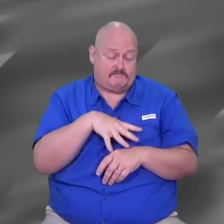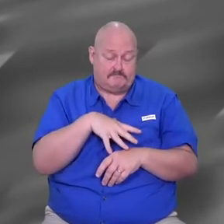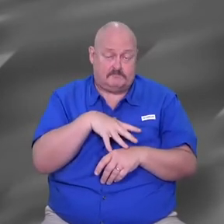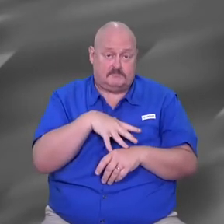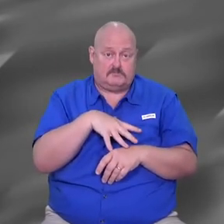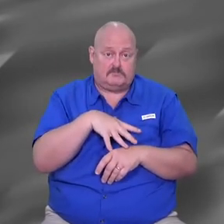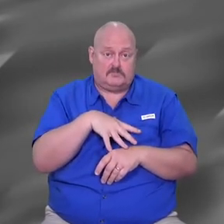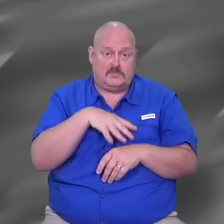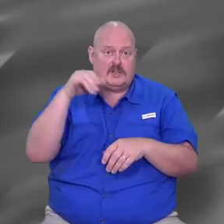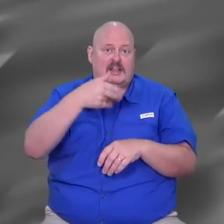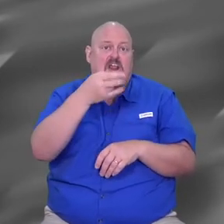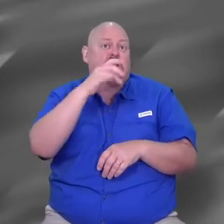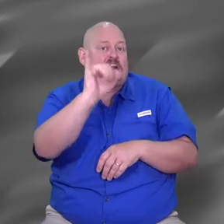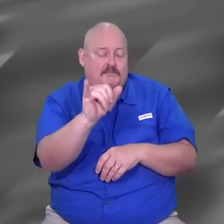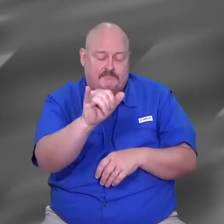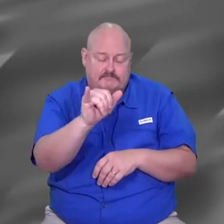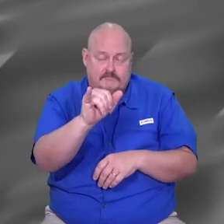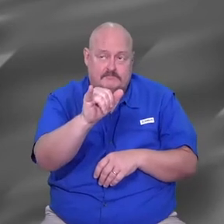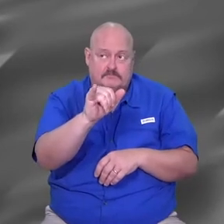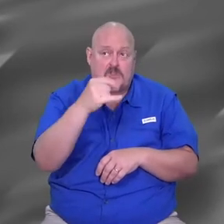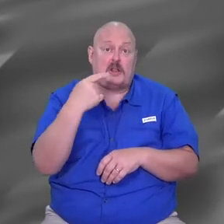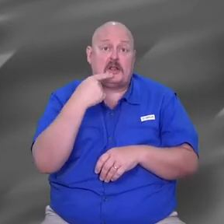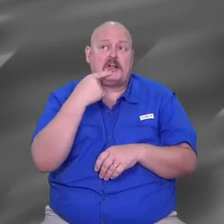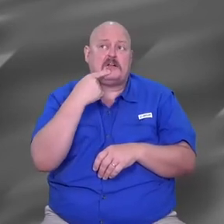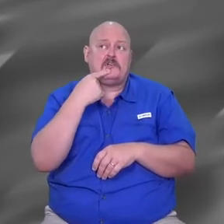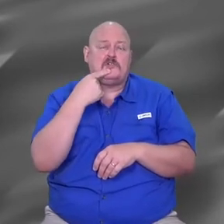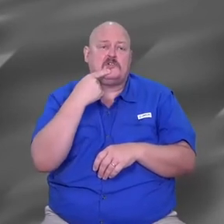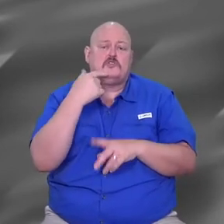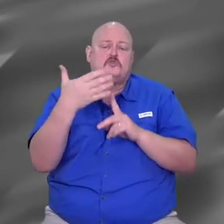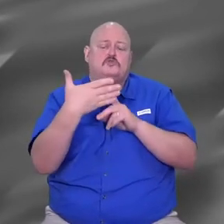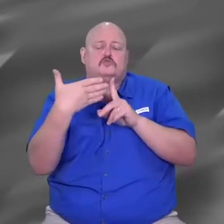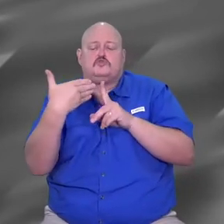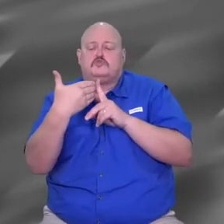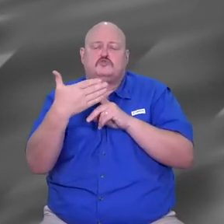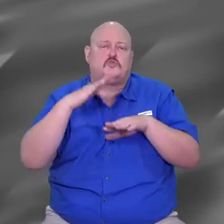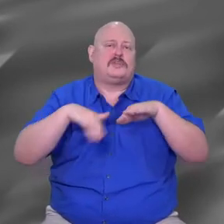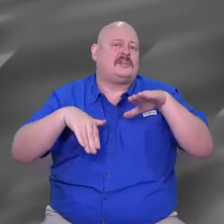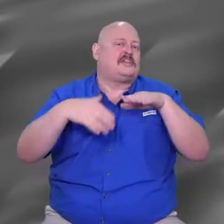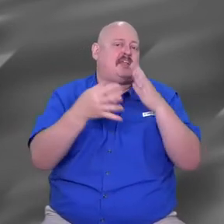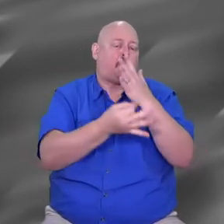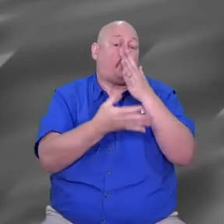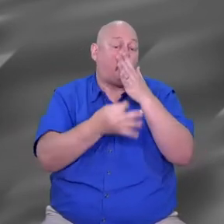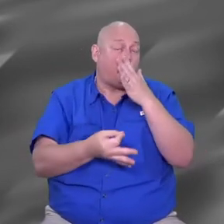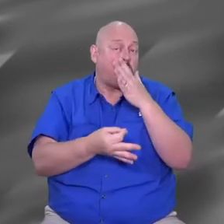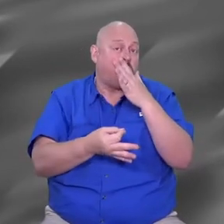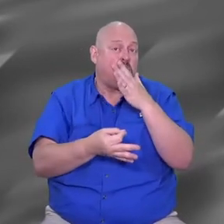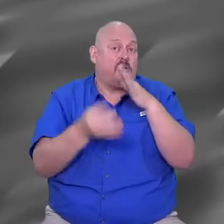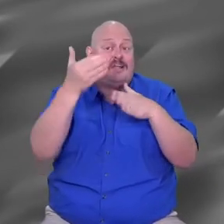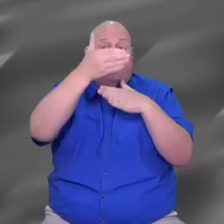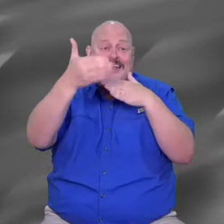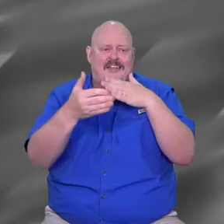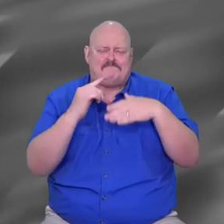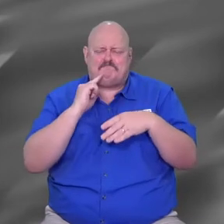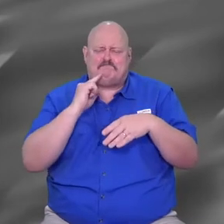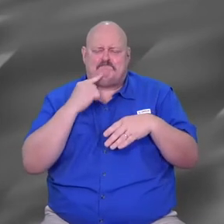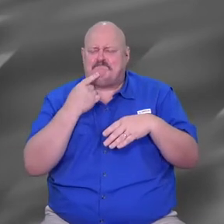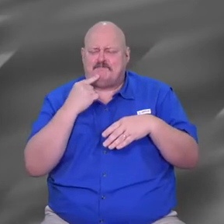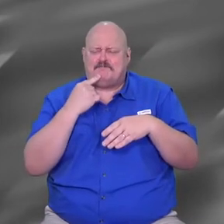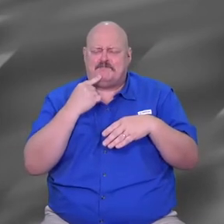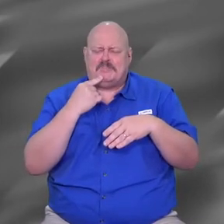drop as a honeycomb. Her mouth is smoother than oil. Her end is bitter as